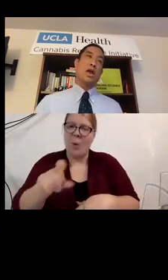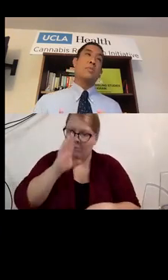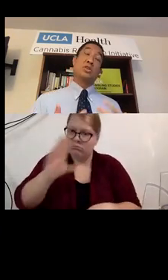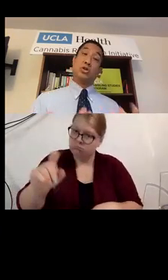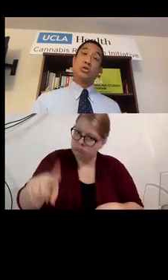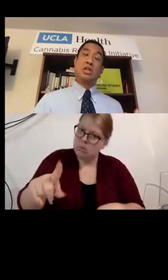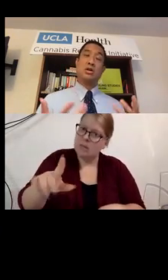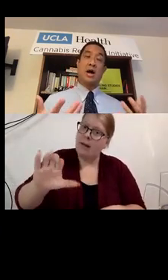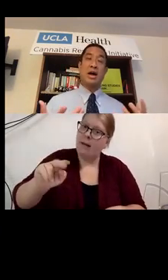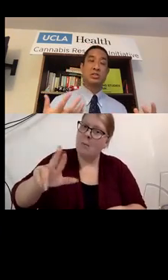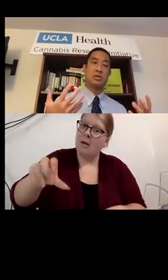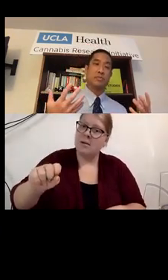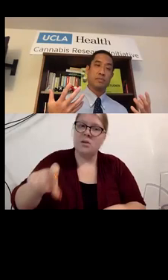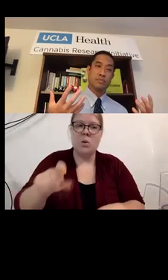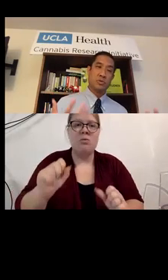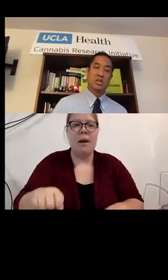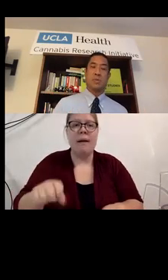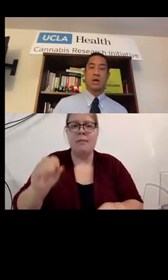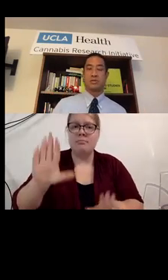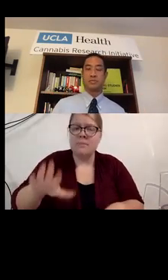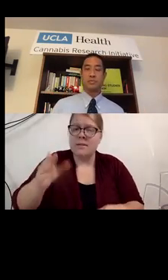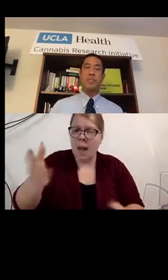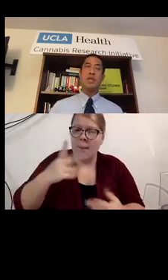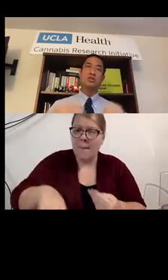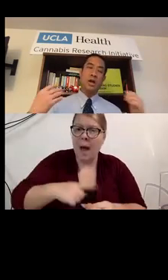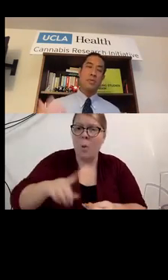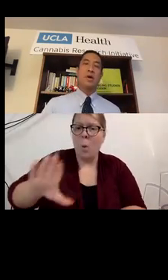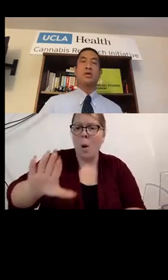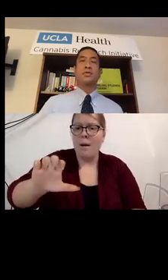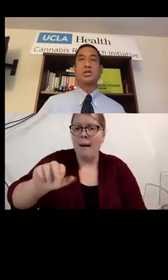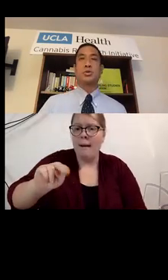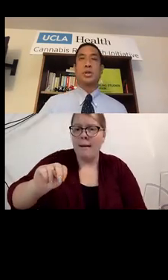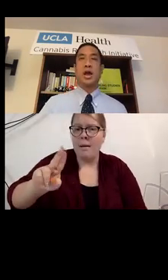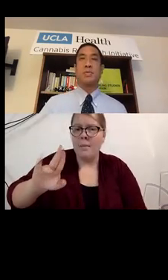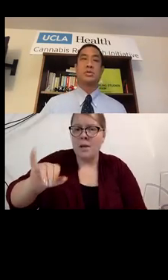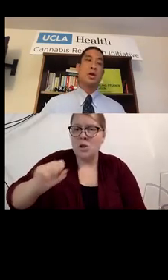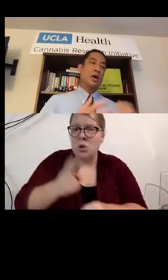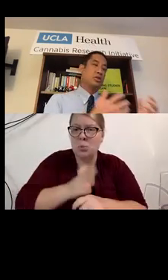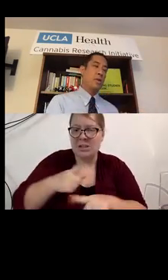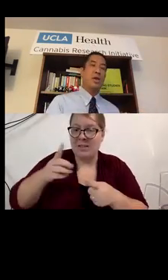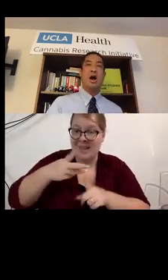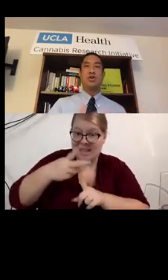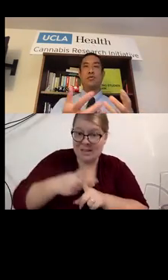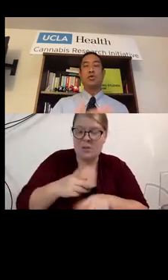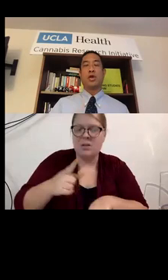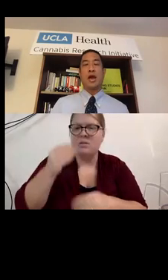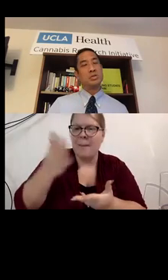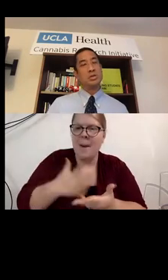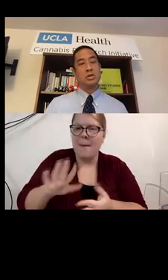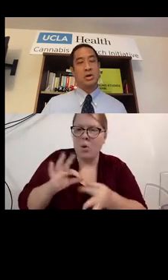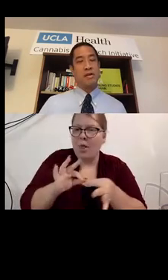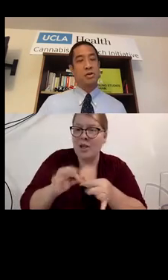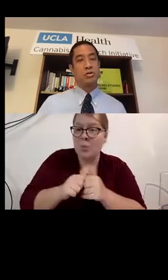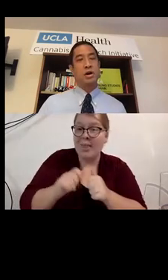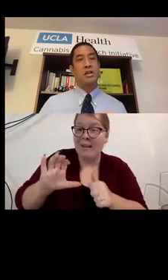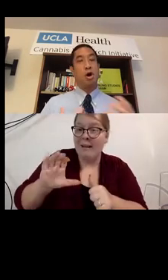your cannabis use in the last 6 months. Tell me about your relationship with cannabis. Tell me how you view cannabis in